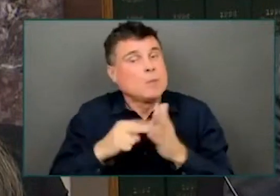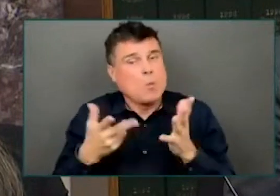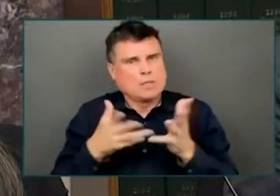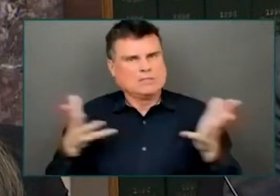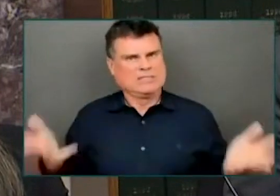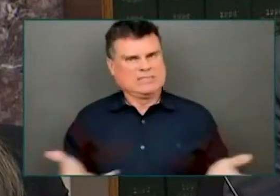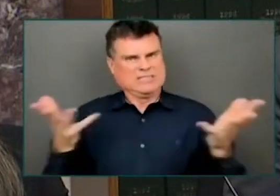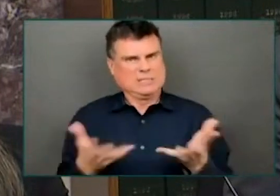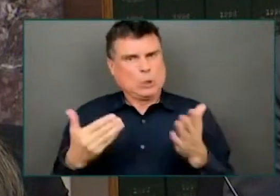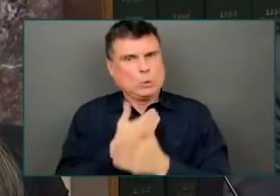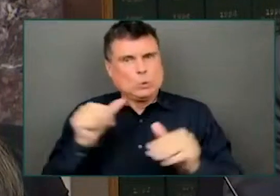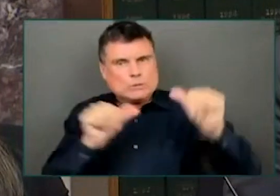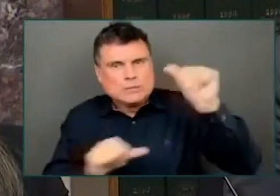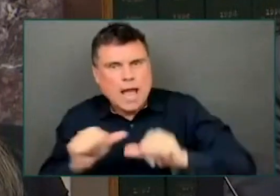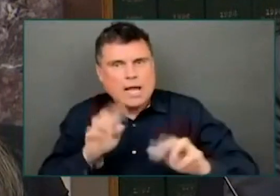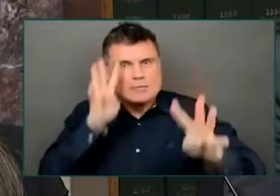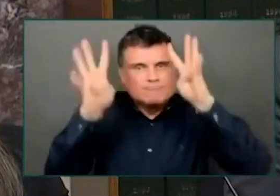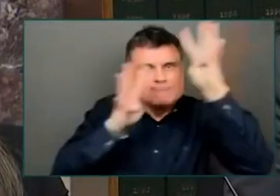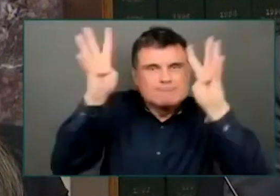opportunities along the way.